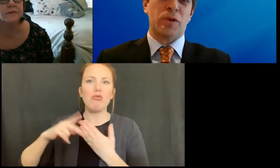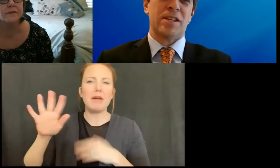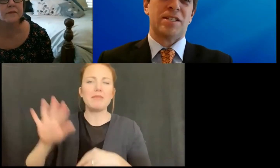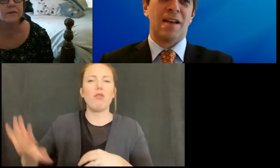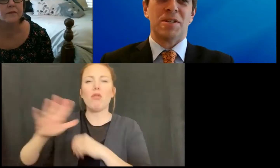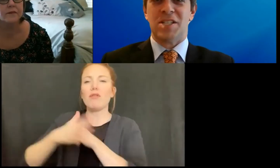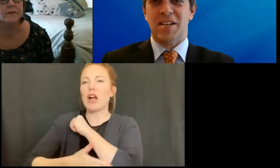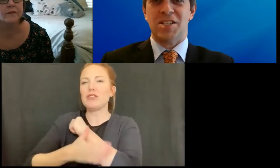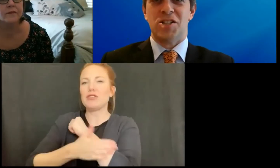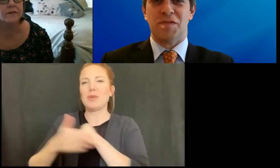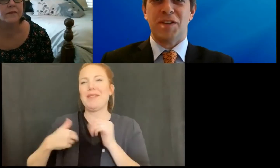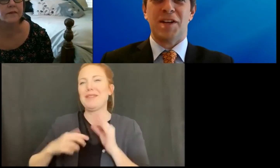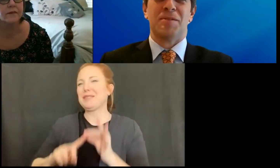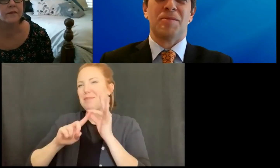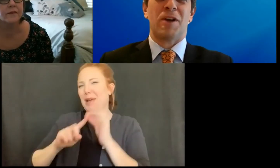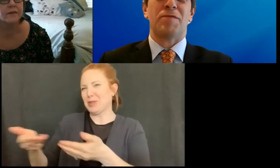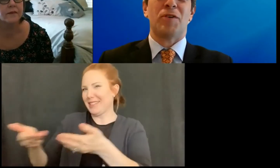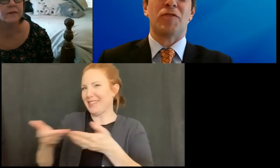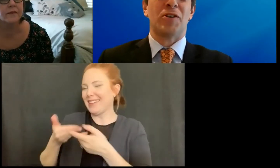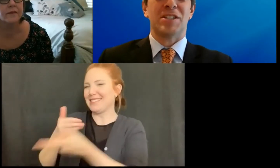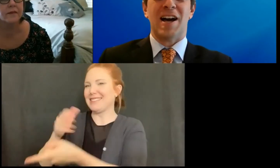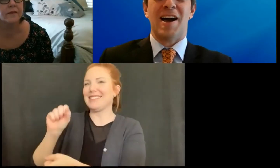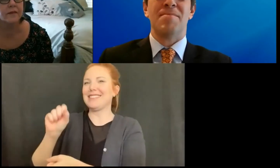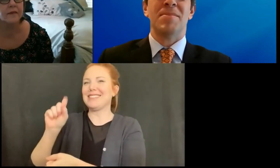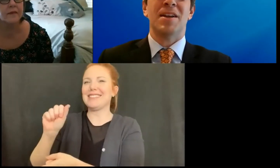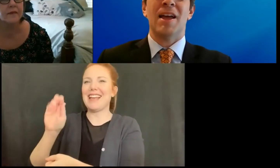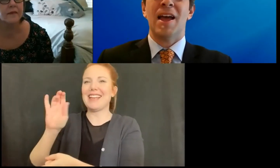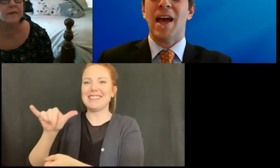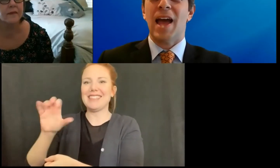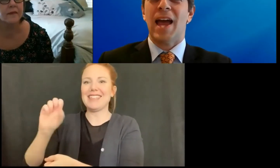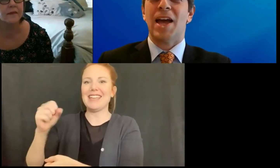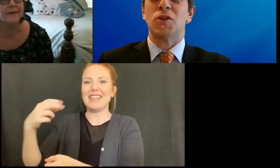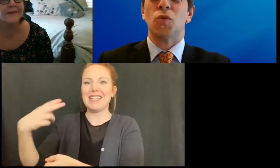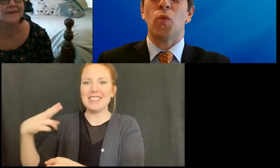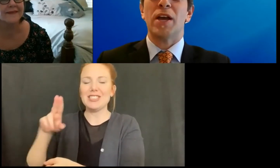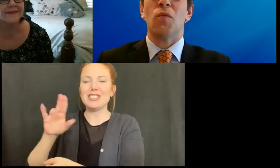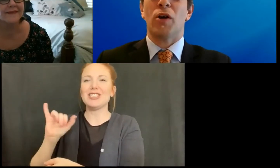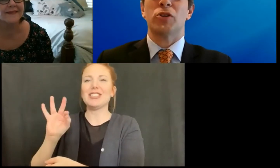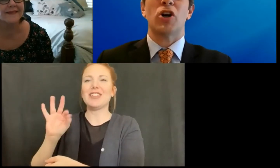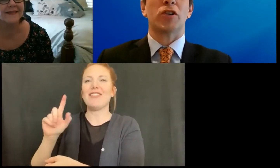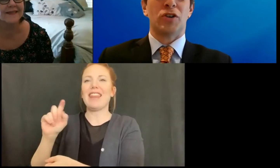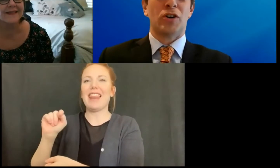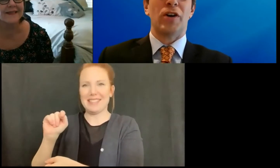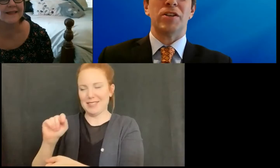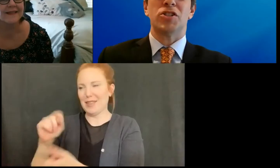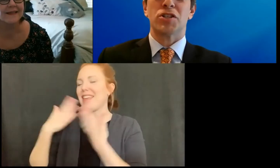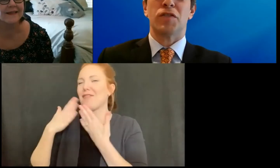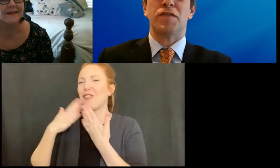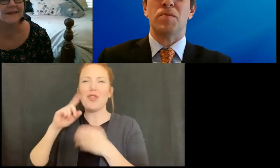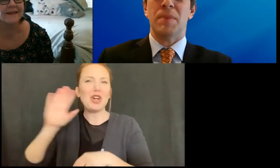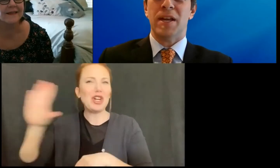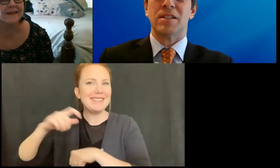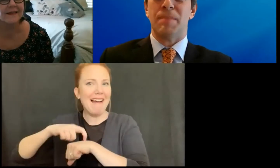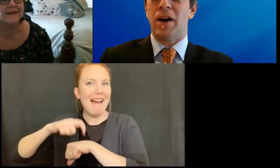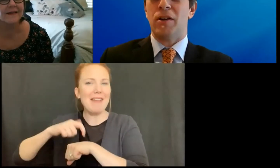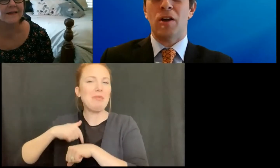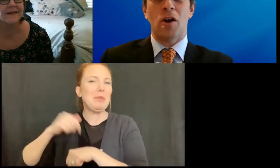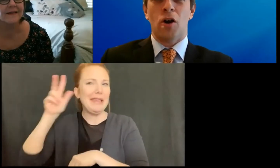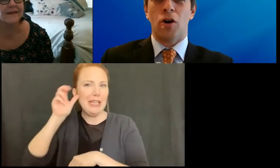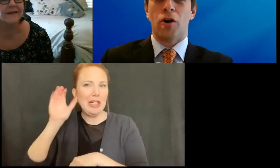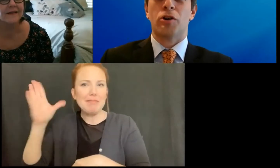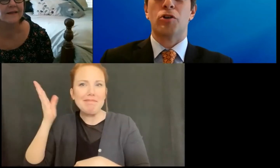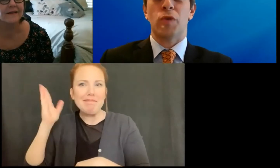a very special guest today, Miss Stacey Shiflet. I'm grateful for her time. And we will talk to her in just a few minutes